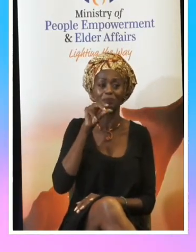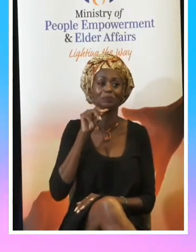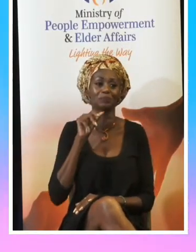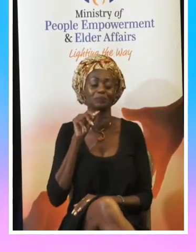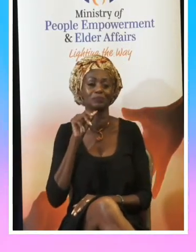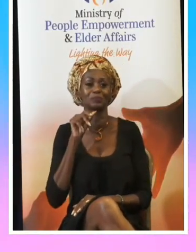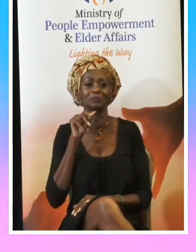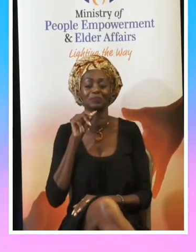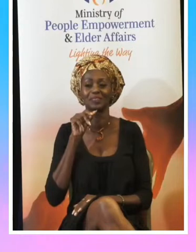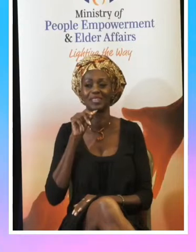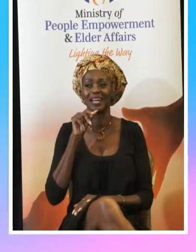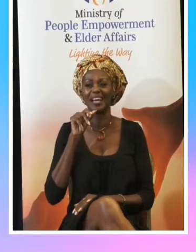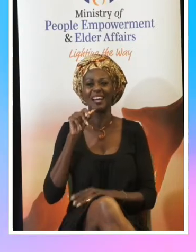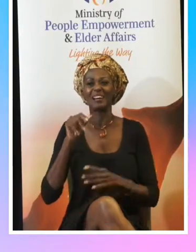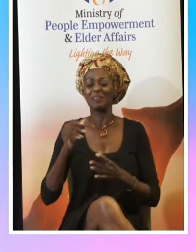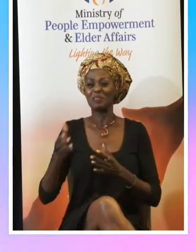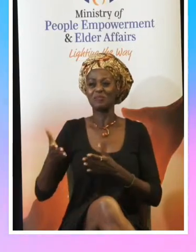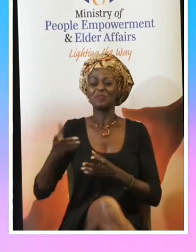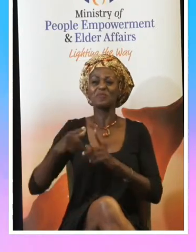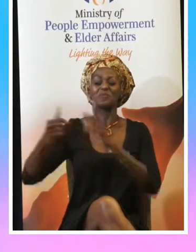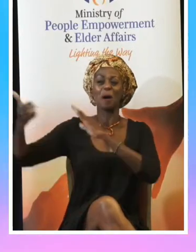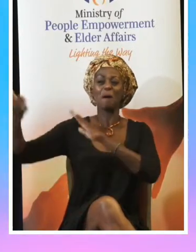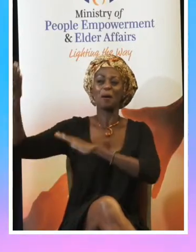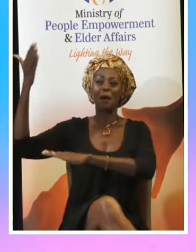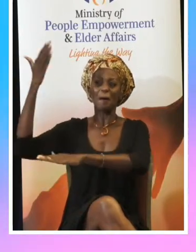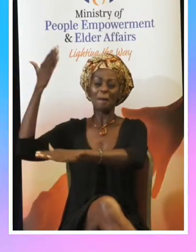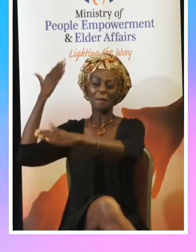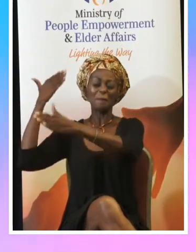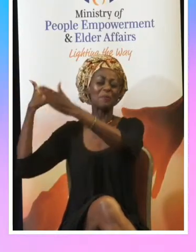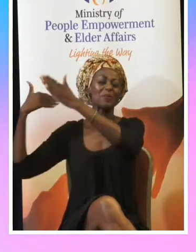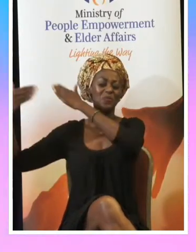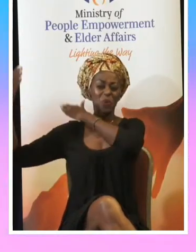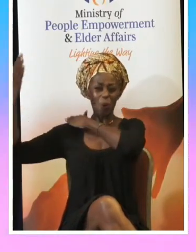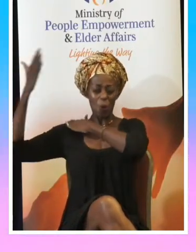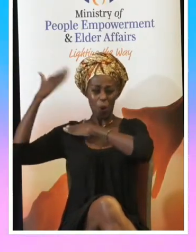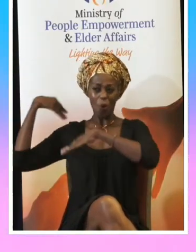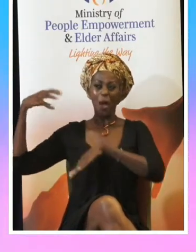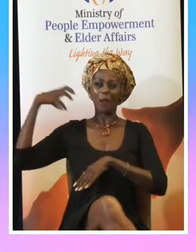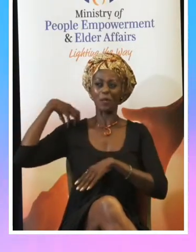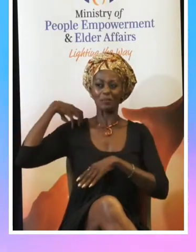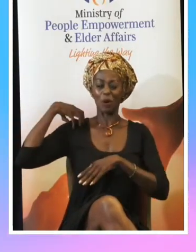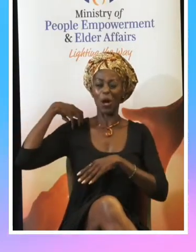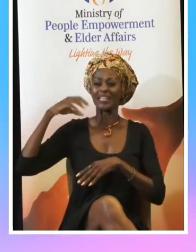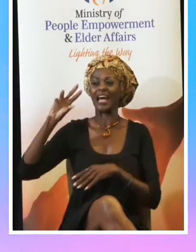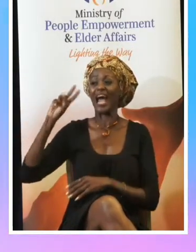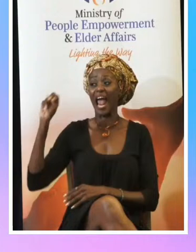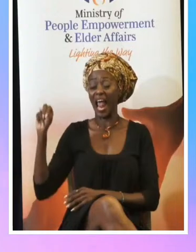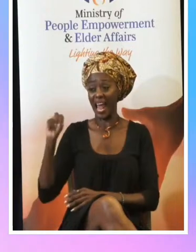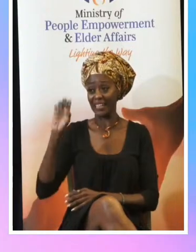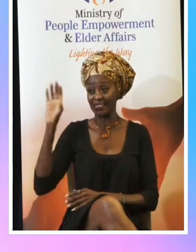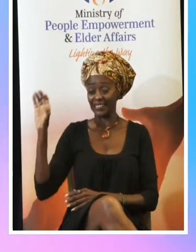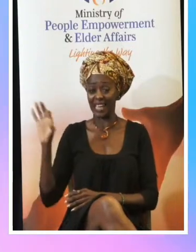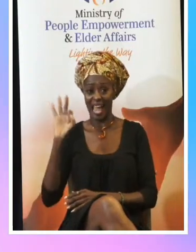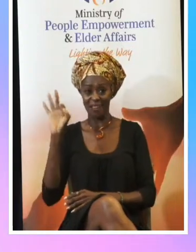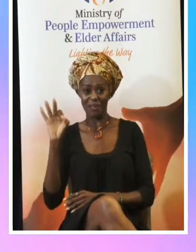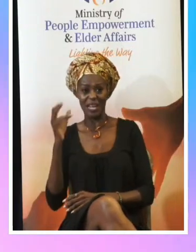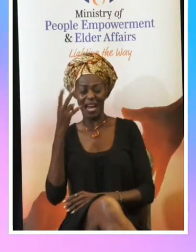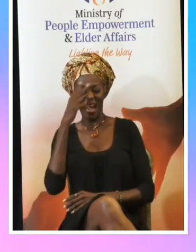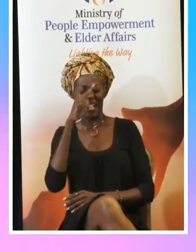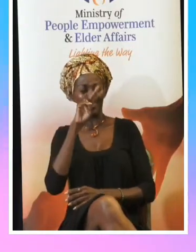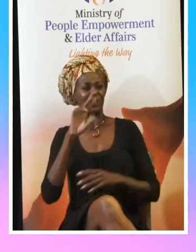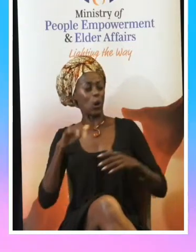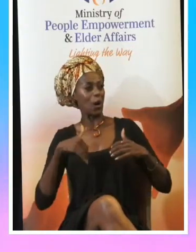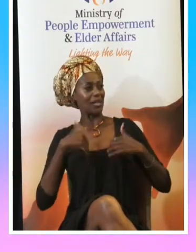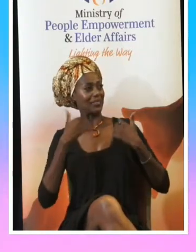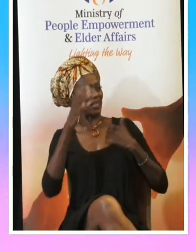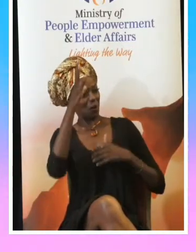in a past life as the CEO of the NCF. Yes. And I witnessed this youngster coming to